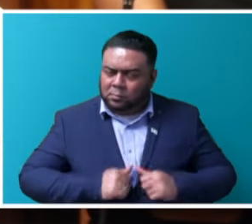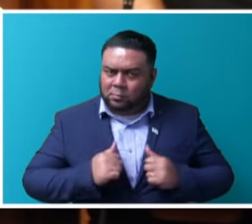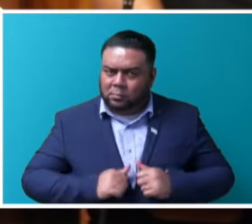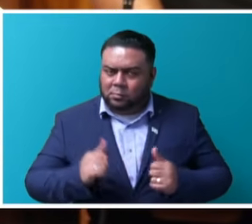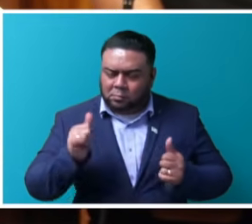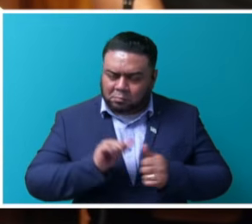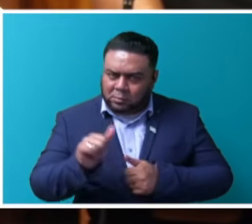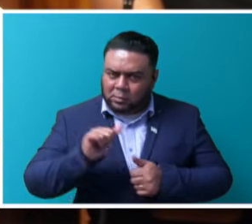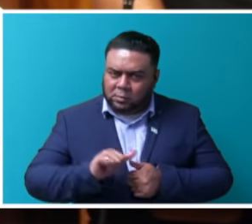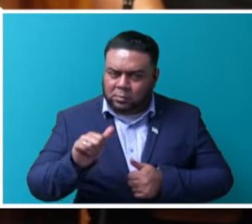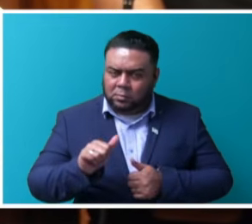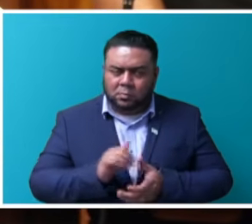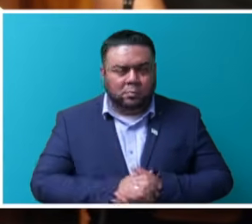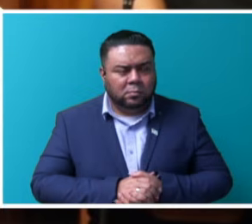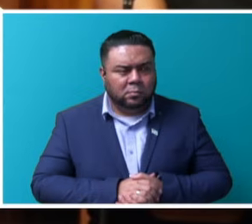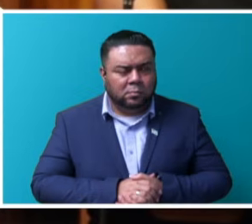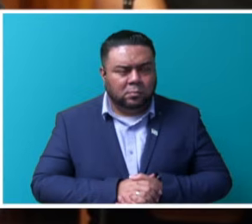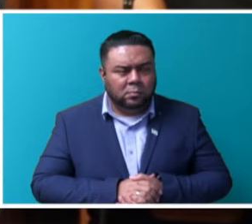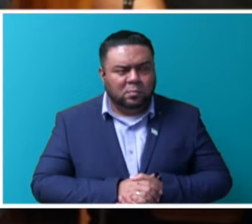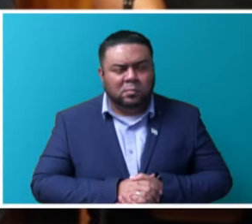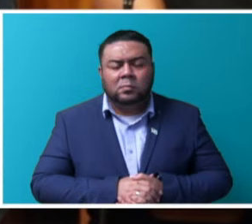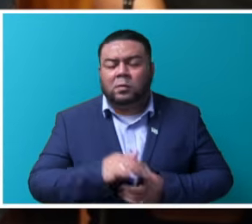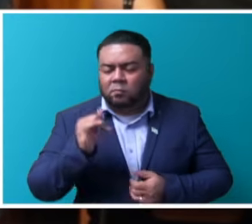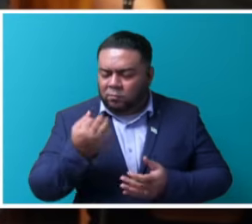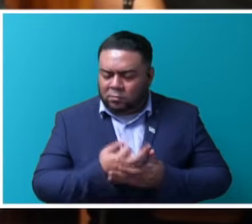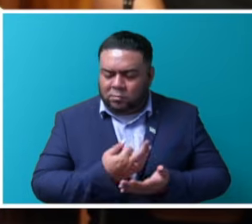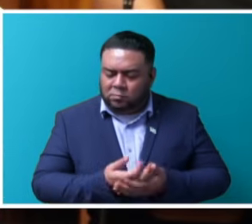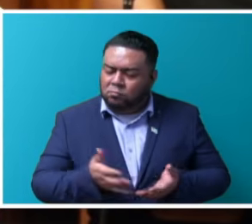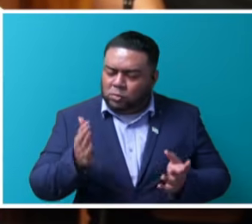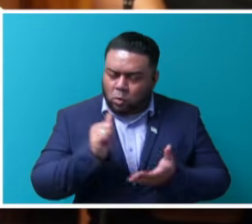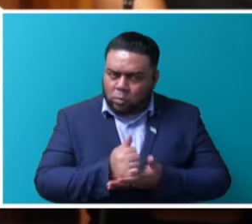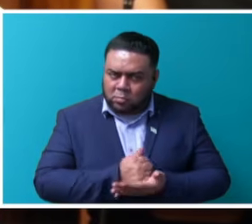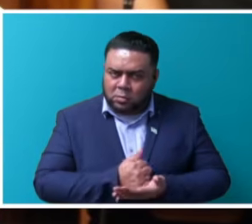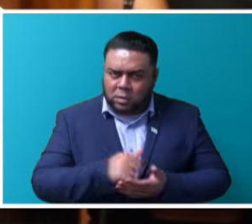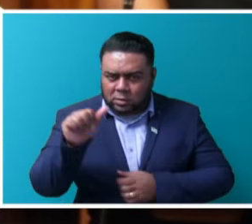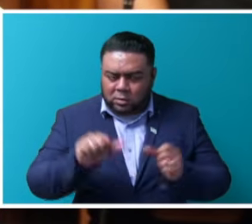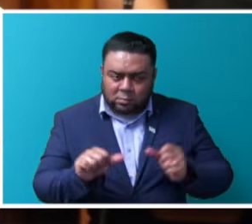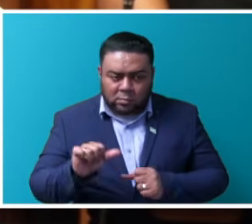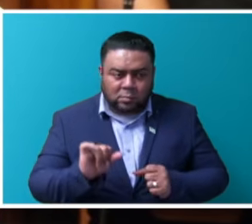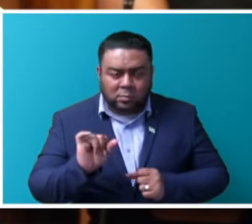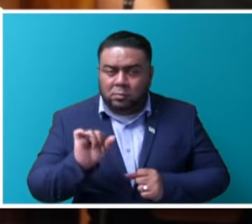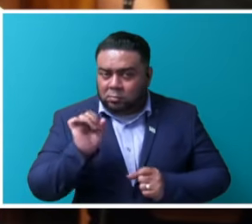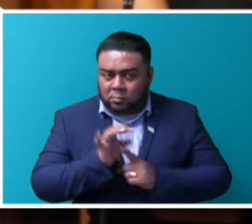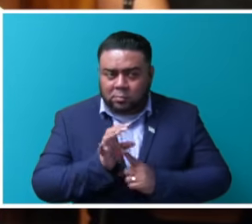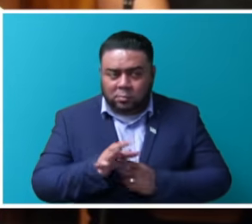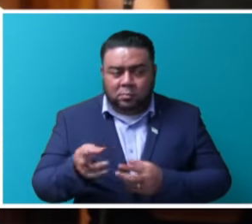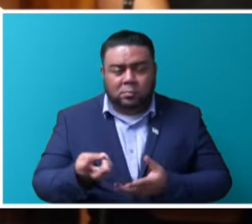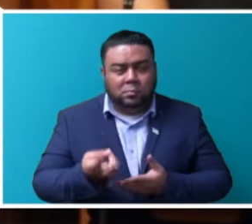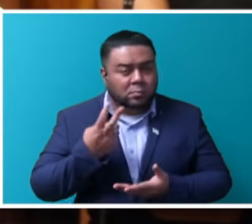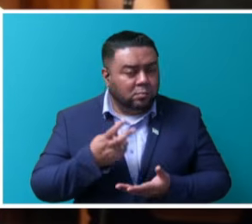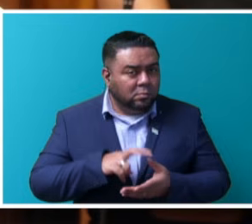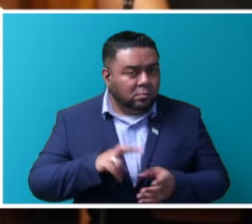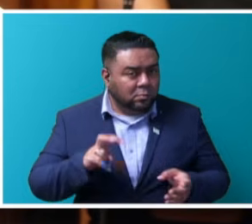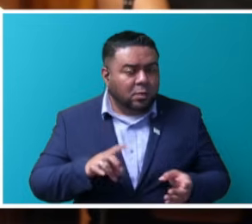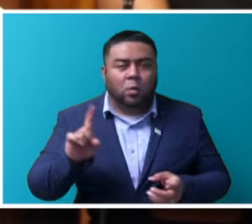the recommendations of the Public Expenditure and Financial Accountability Assessments. A key change includes the removal of what we